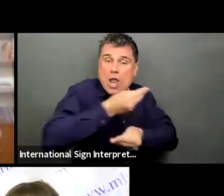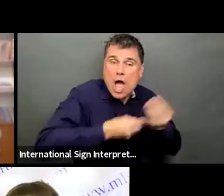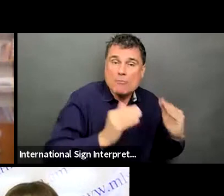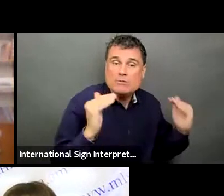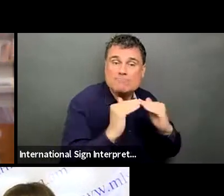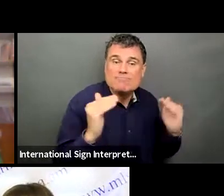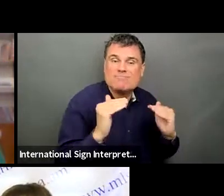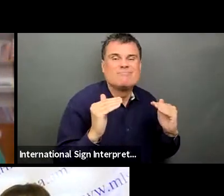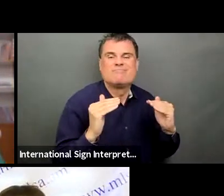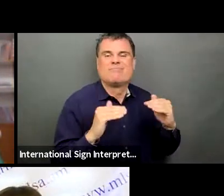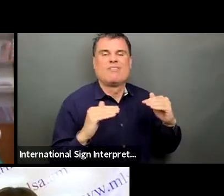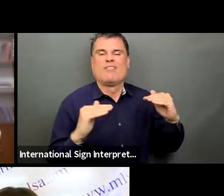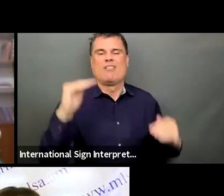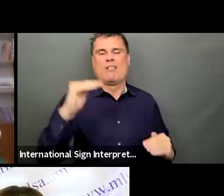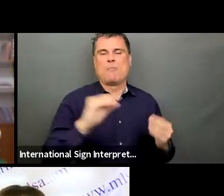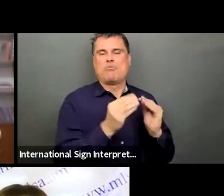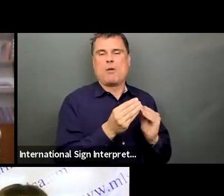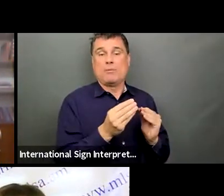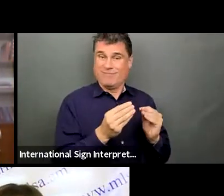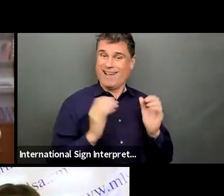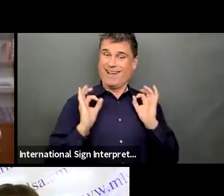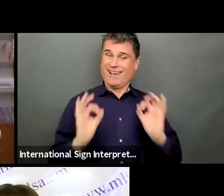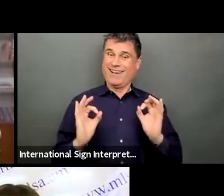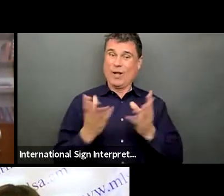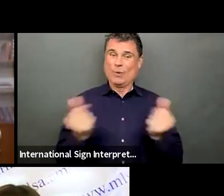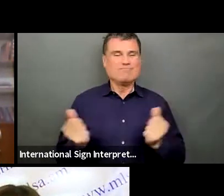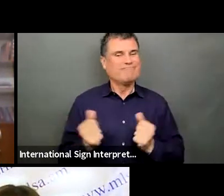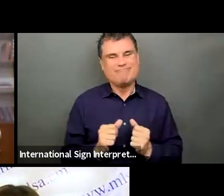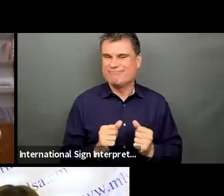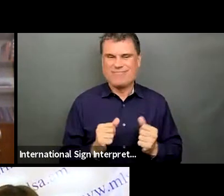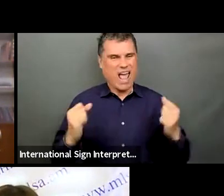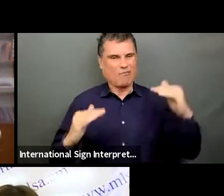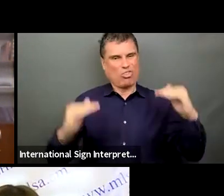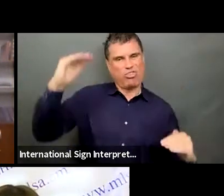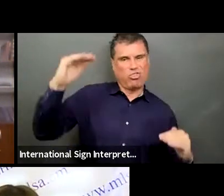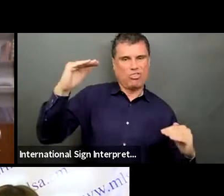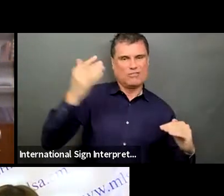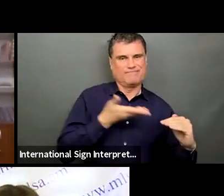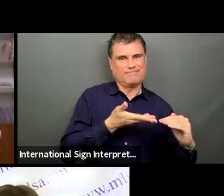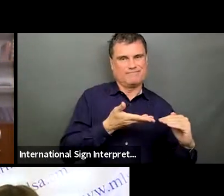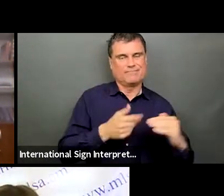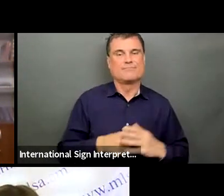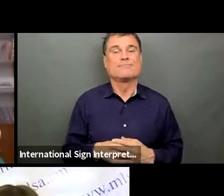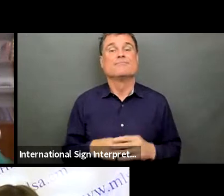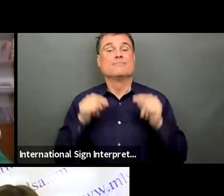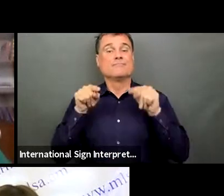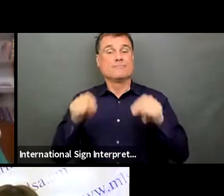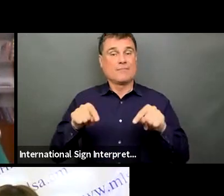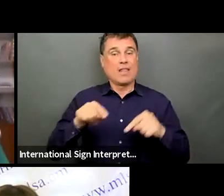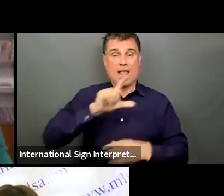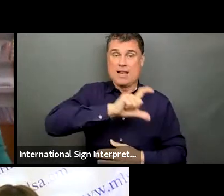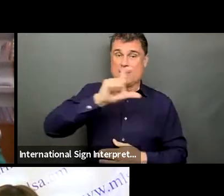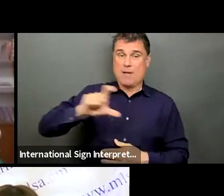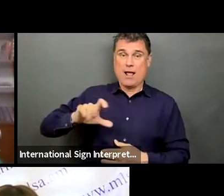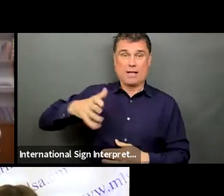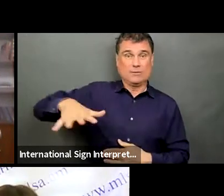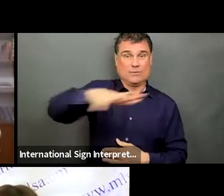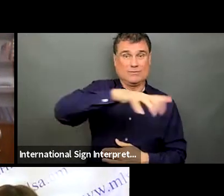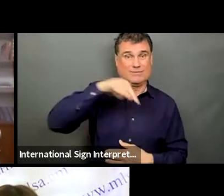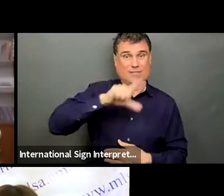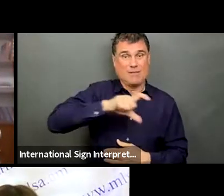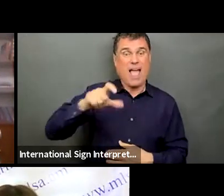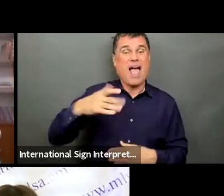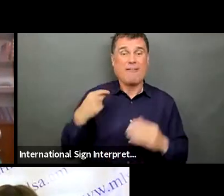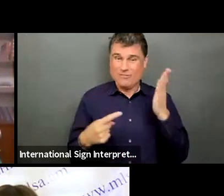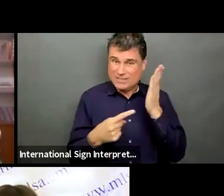context of Nepal, the availability of technologies for the early determination of sex has been